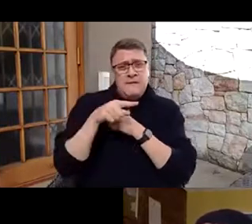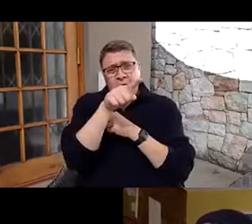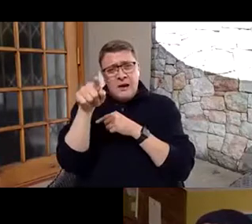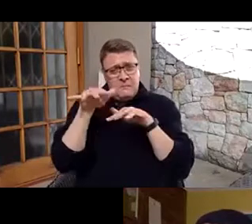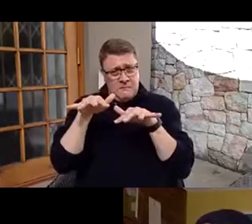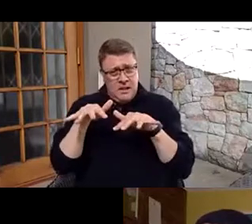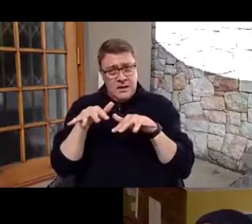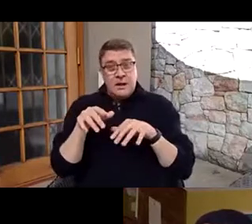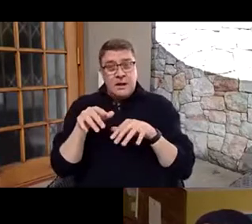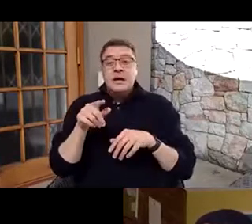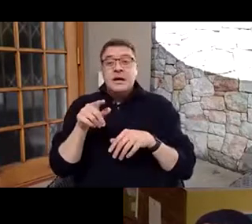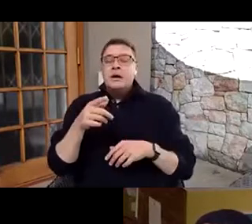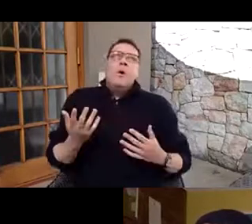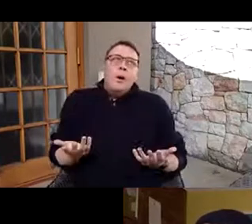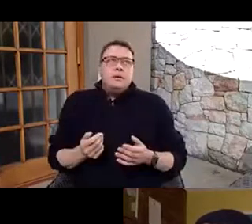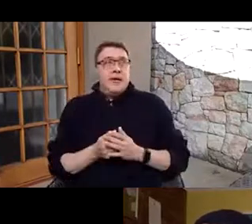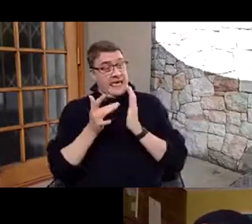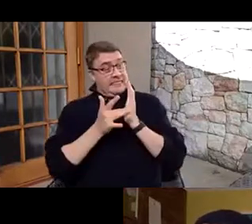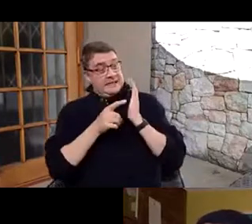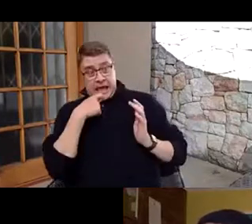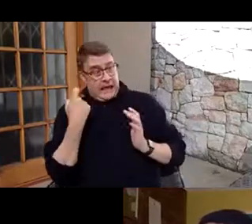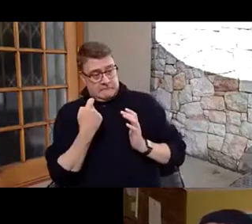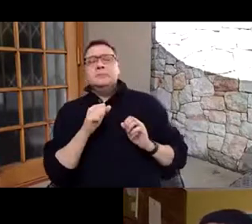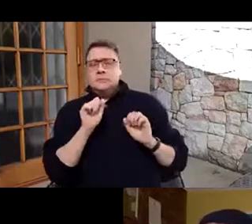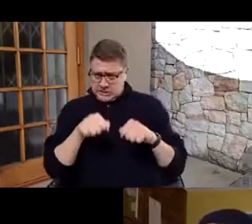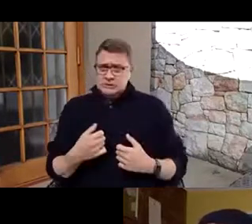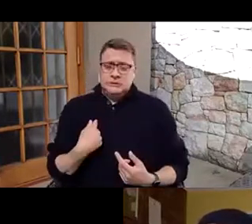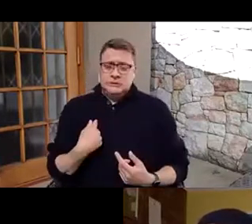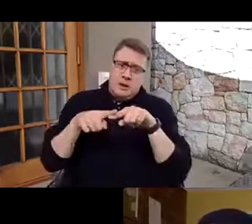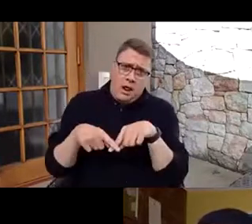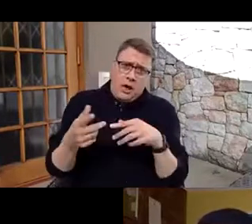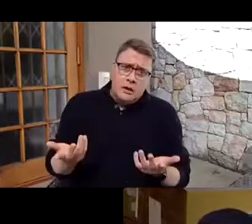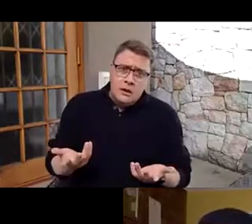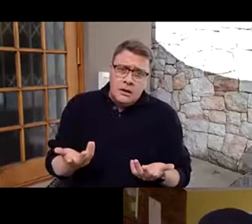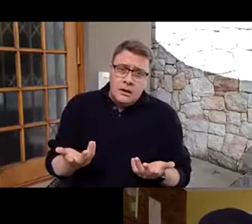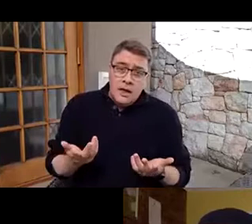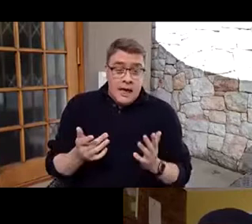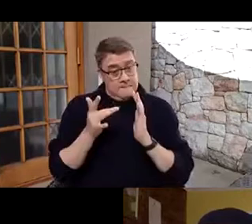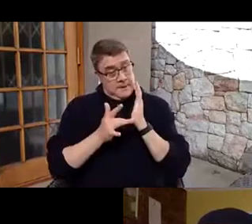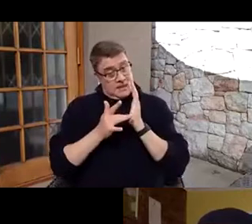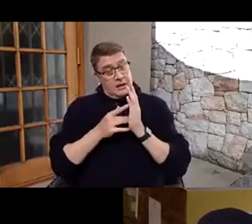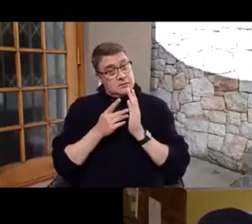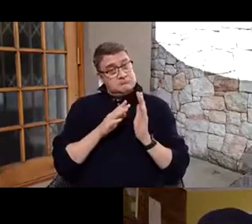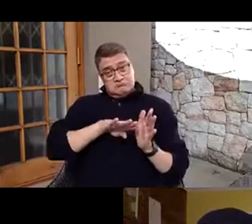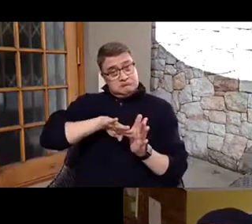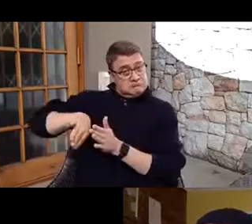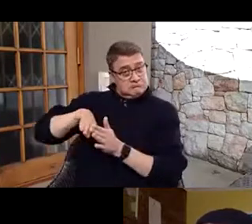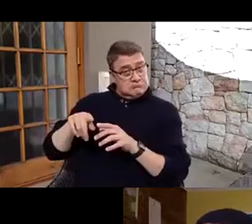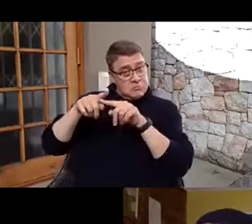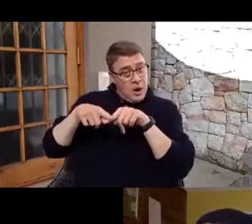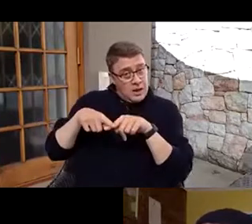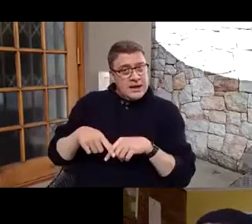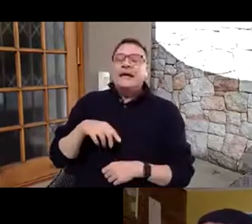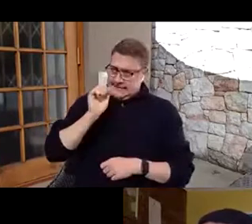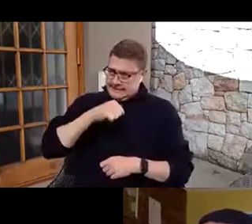Without technology, yeah, definitely. But with technology, you're able to overcome that barrier.